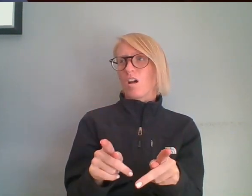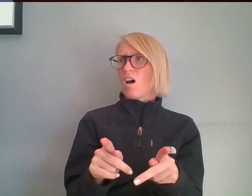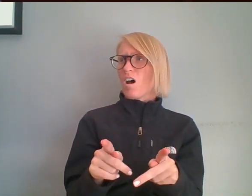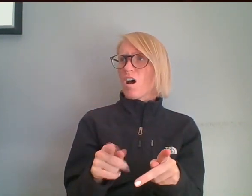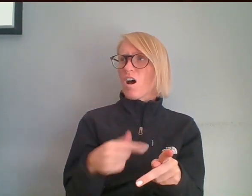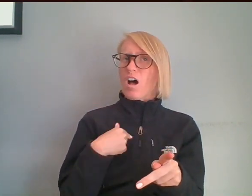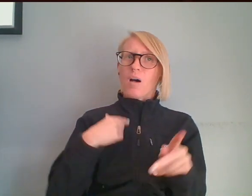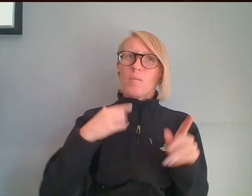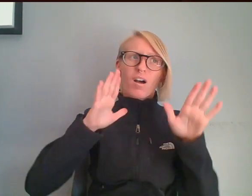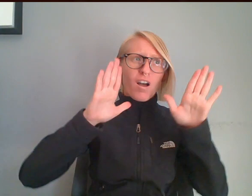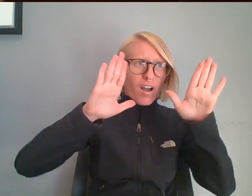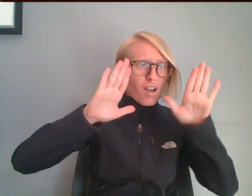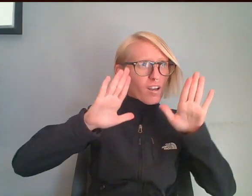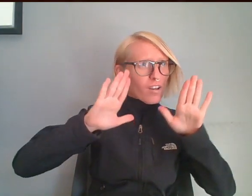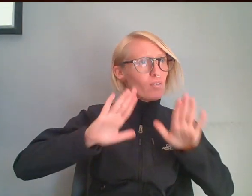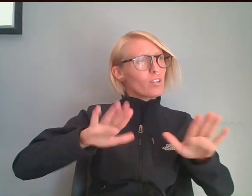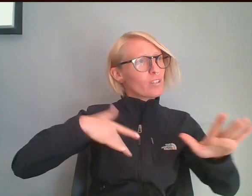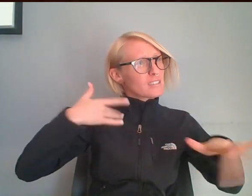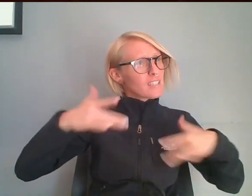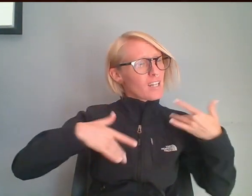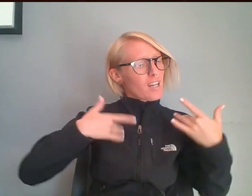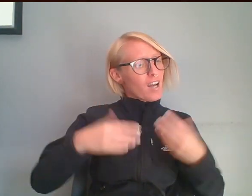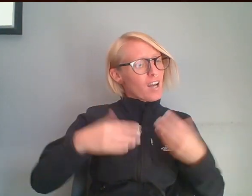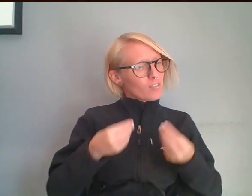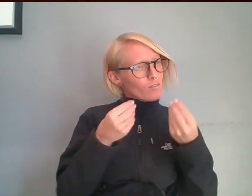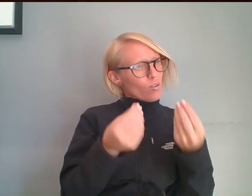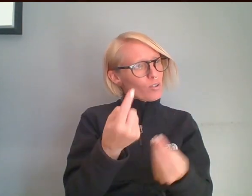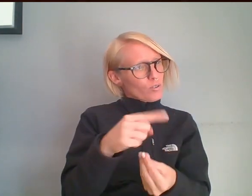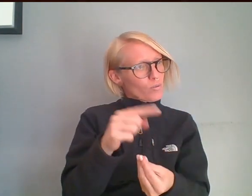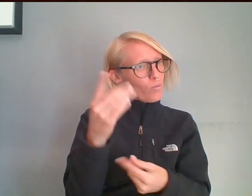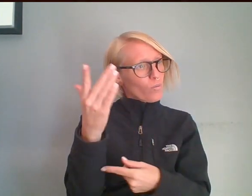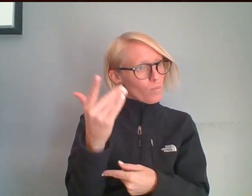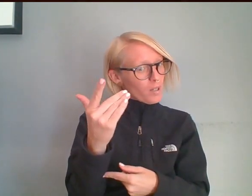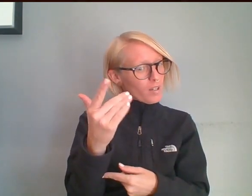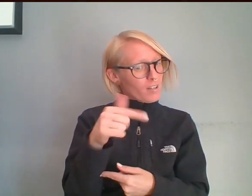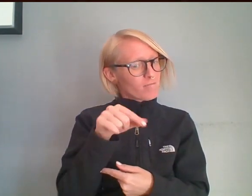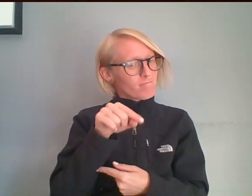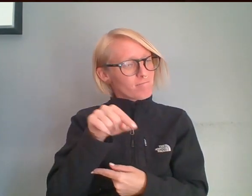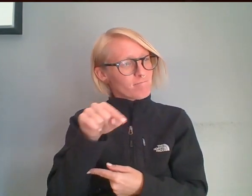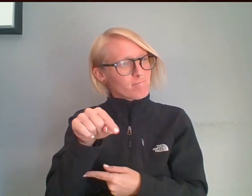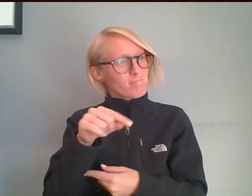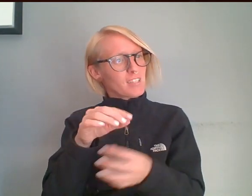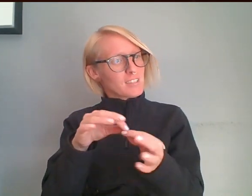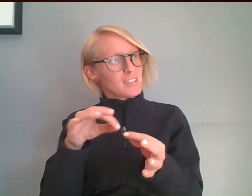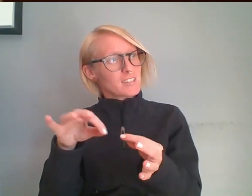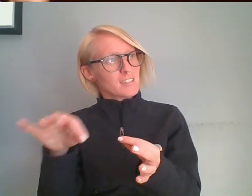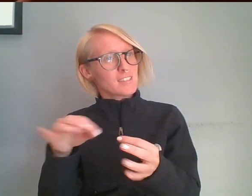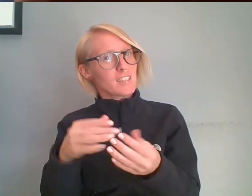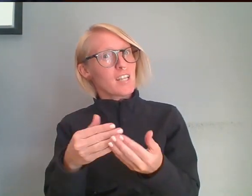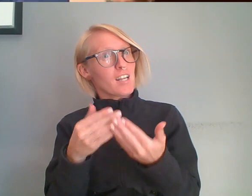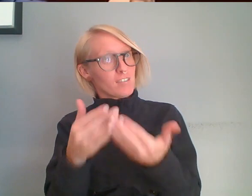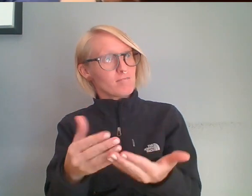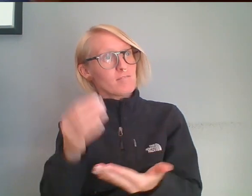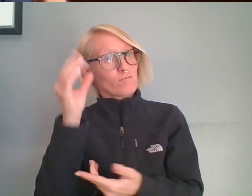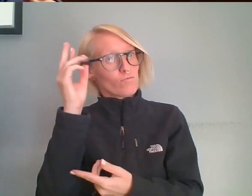I'm so glad you're excited. I got it for you because. And you will give a reason that you got them whatever they decided you gave